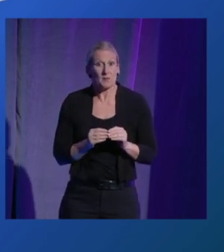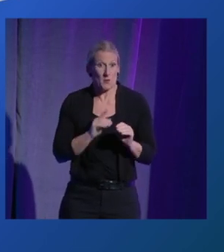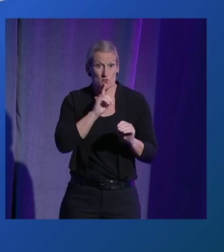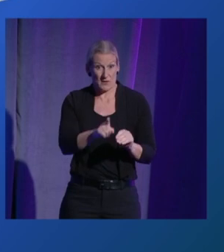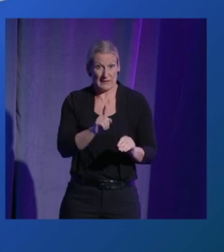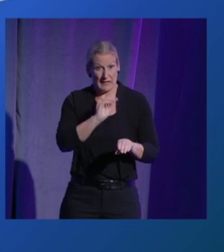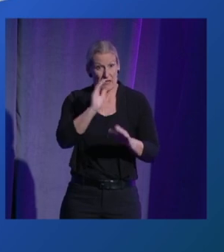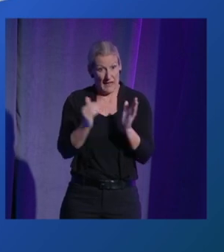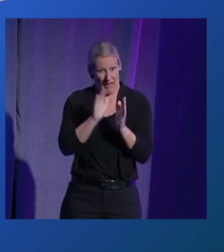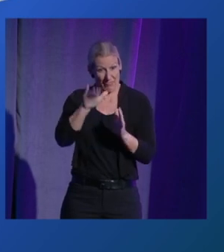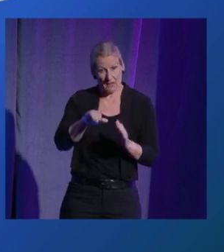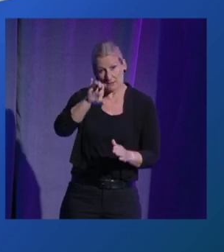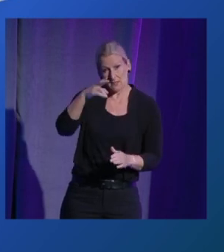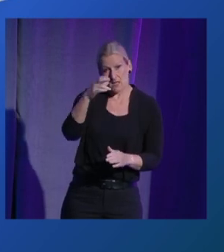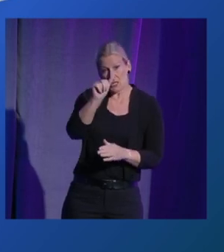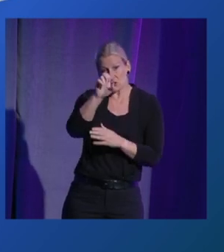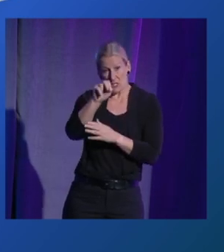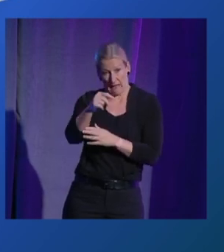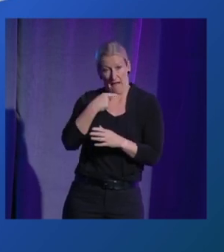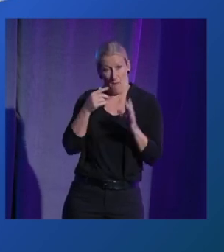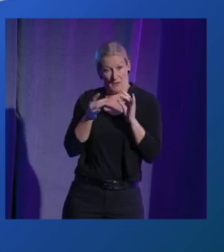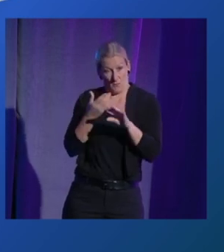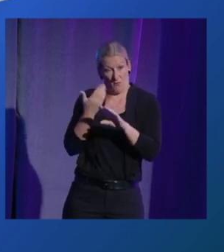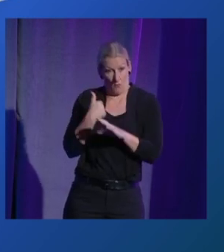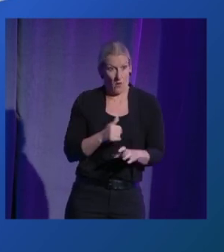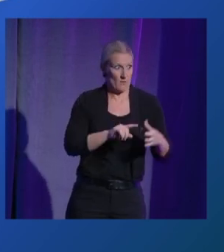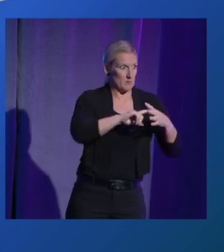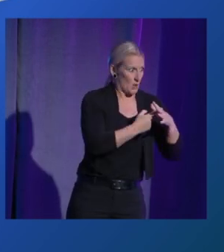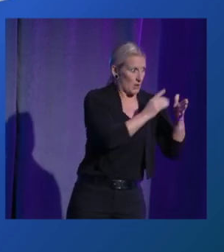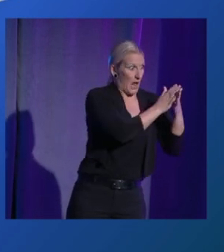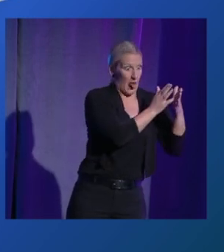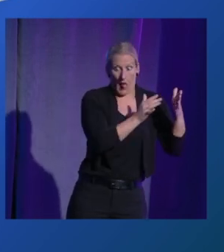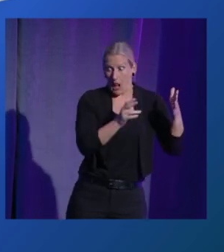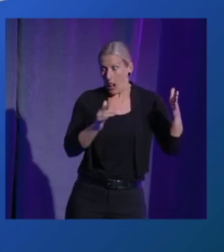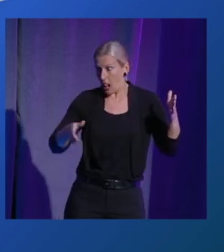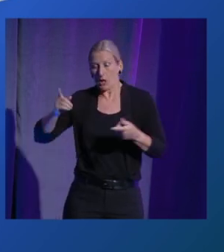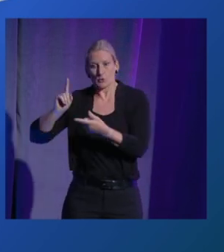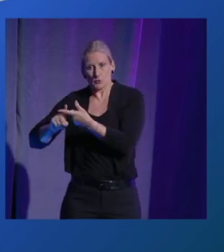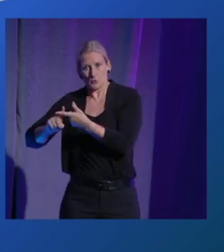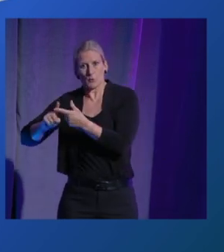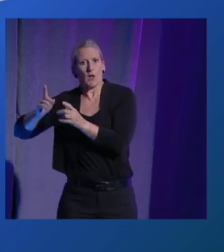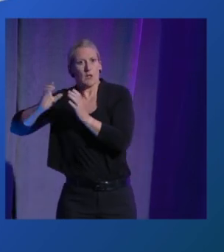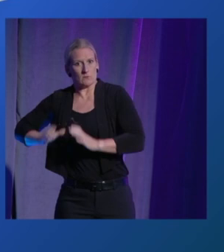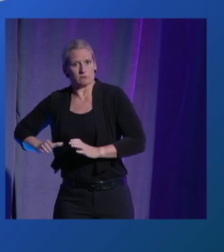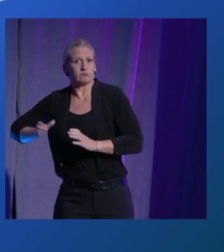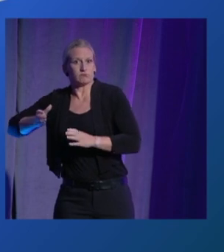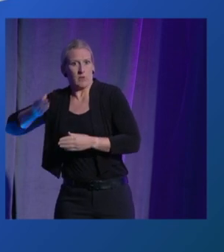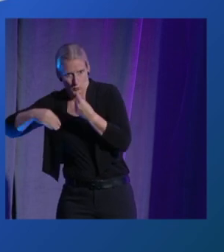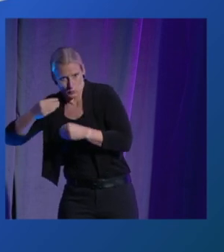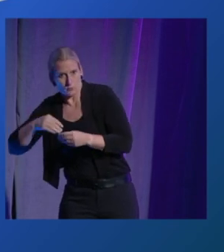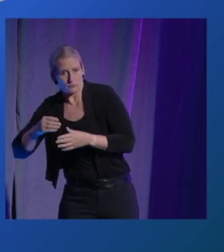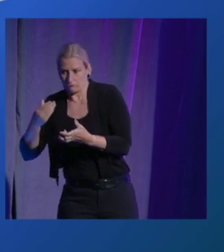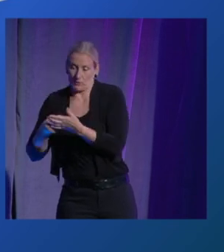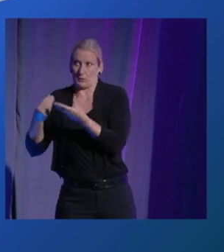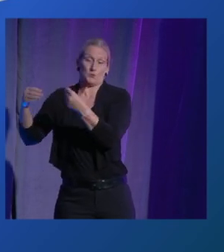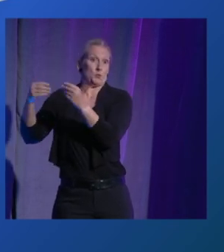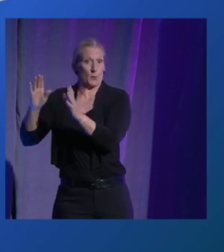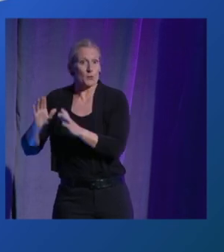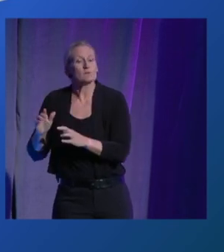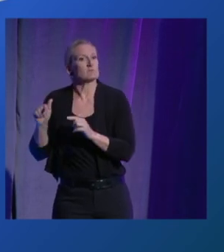happen and and it's really starting to happen now yeah I I couldn't agree more that I think that there is a an a